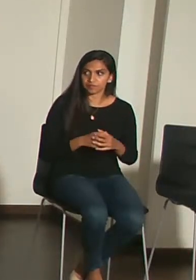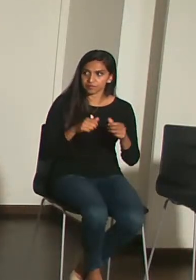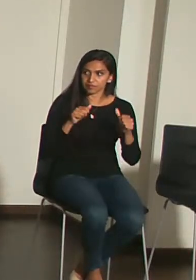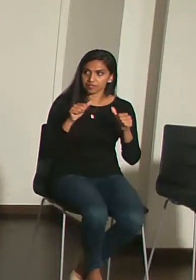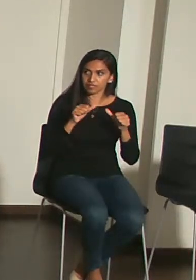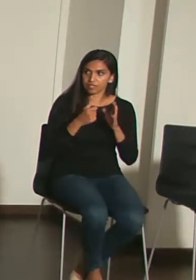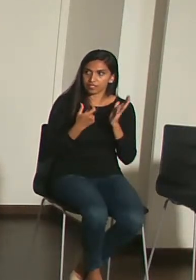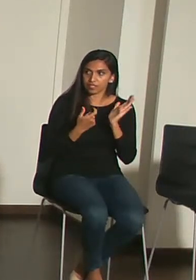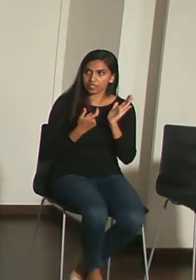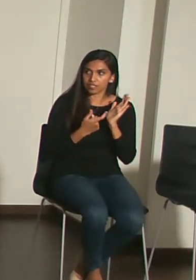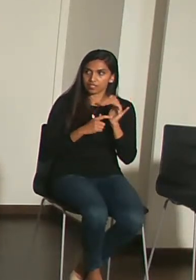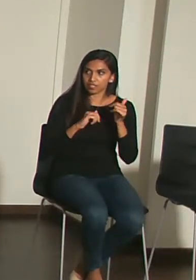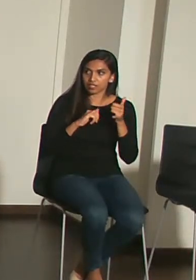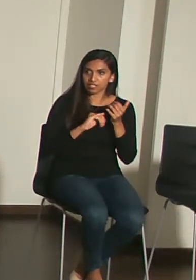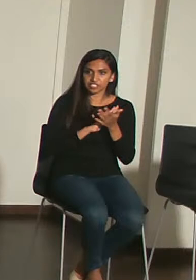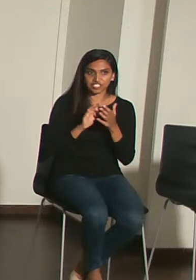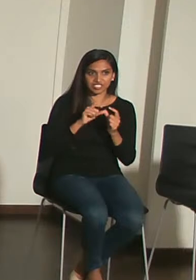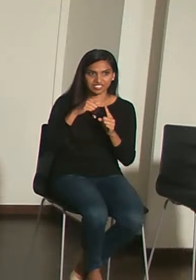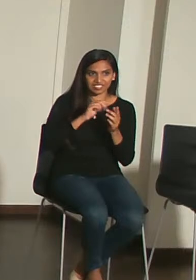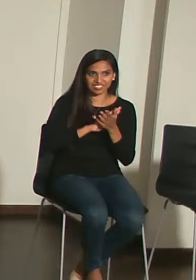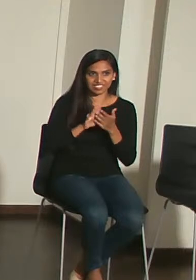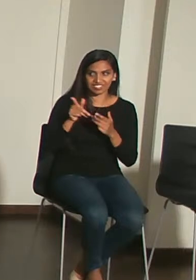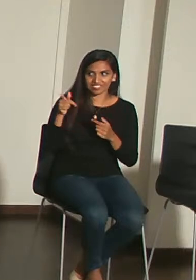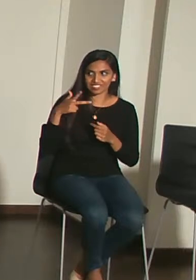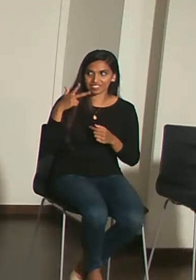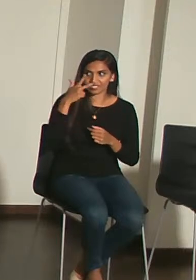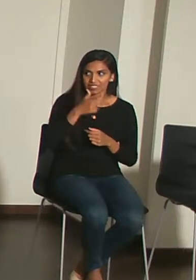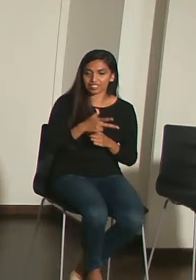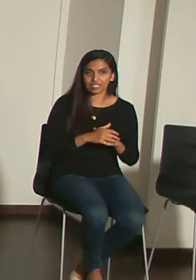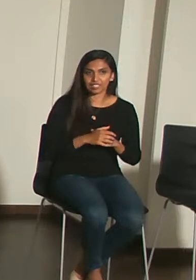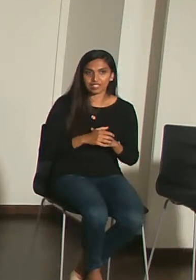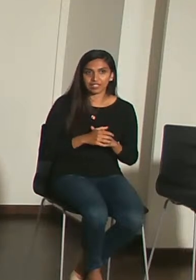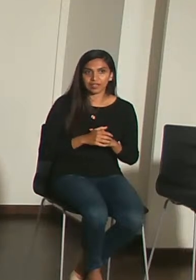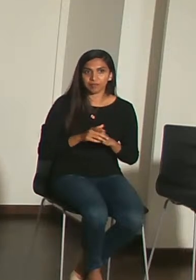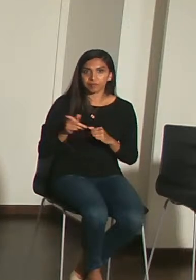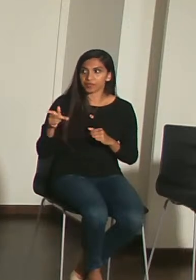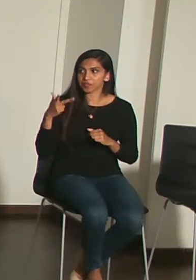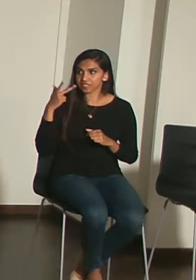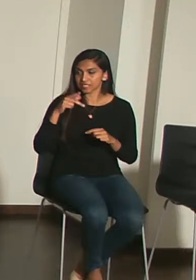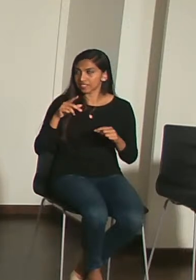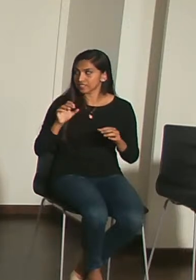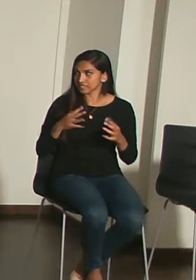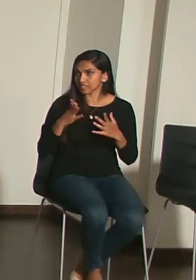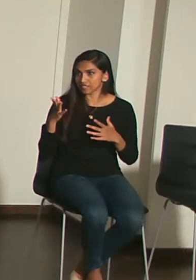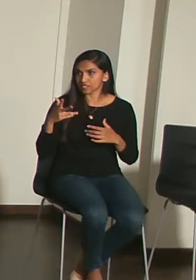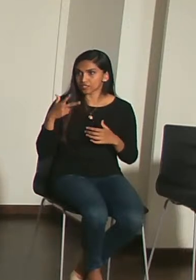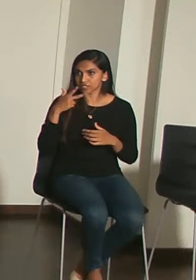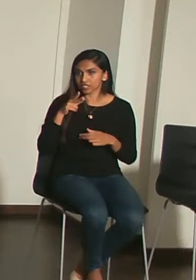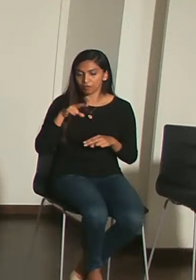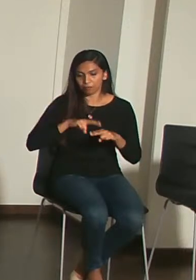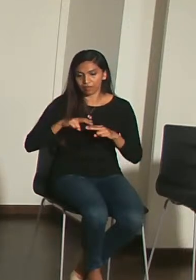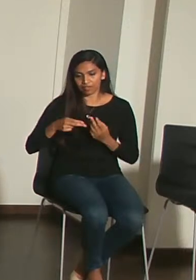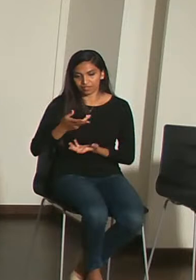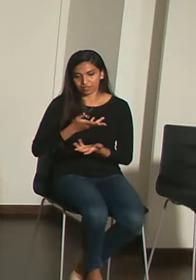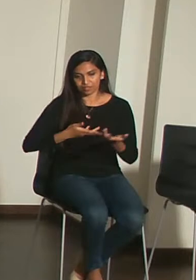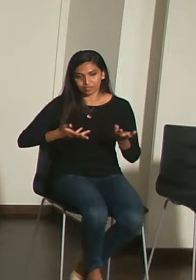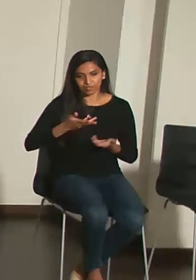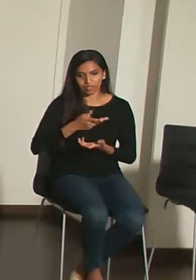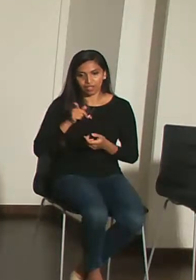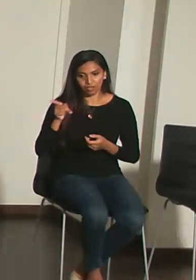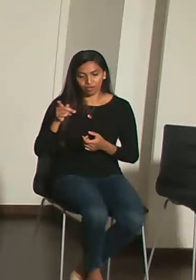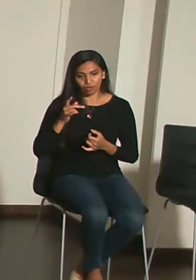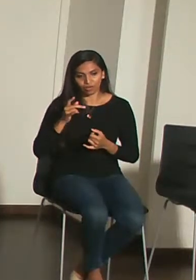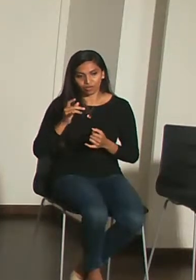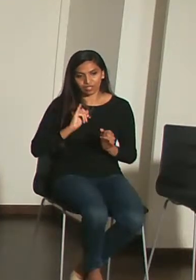his opening remarks, and Admita, and what you have also at the very beginning said about your panel. That is that your